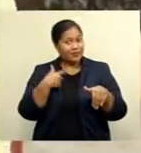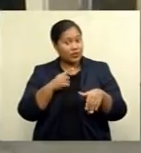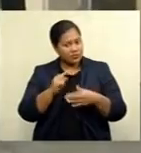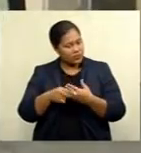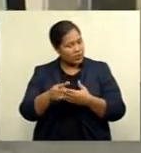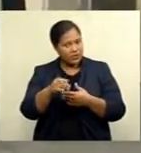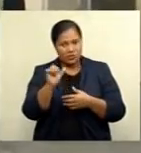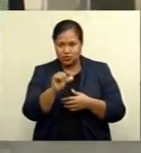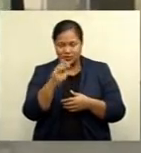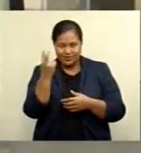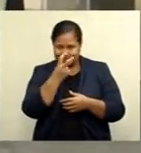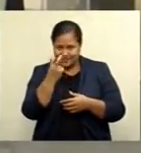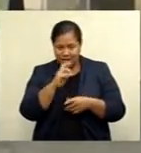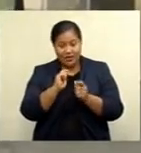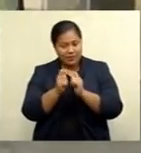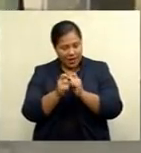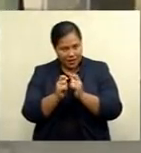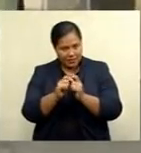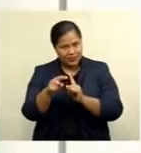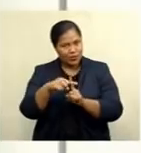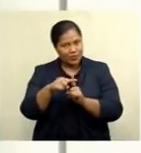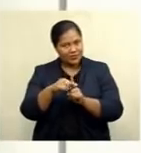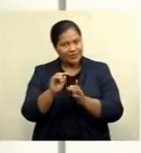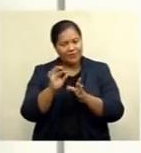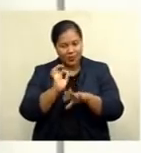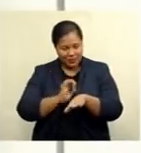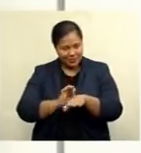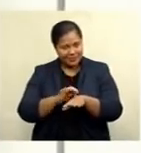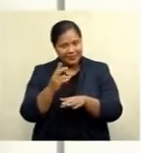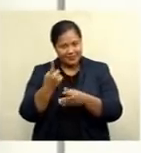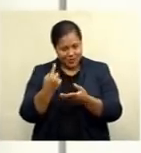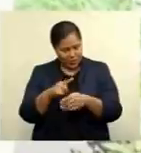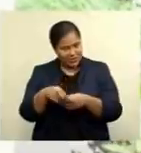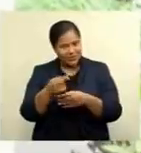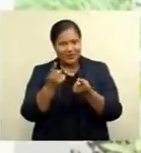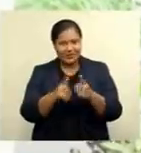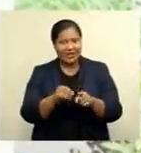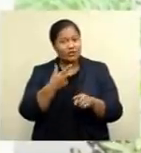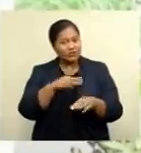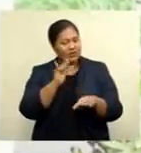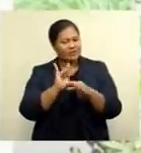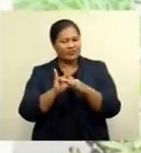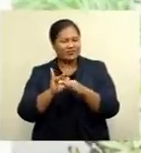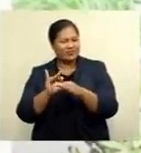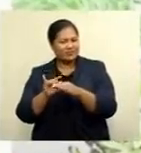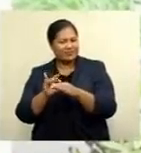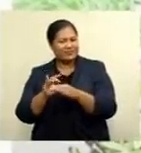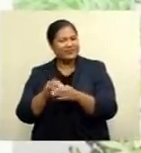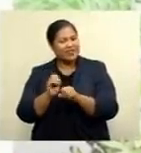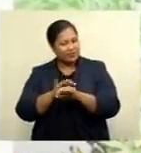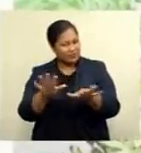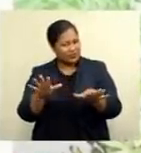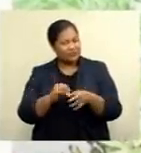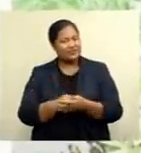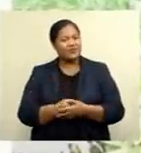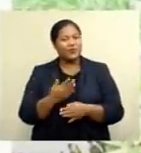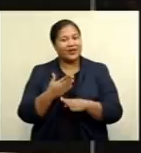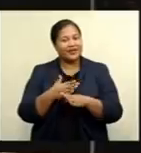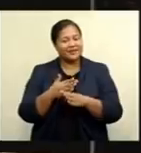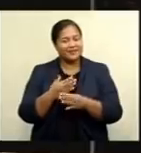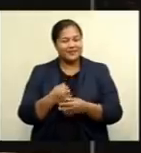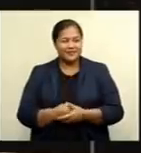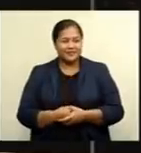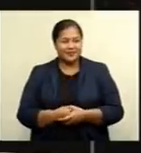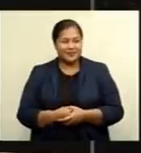to monitor test positivity, hospitalizations and deaths to track the outbreak progress. Kritika Kumar, FBC